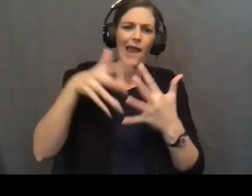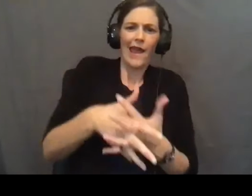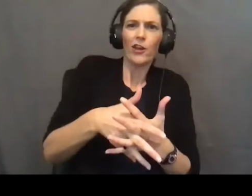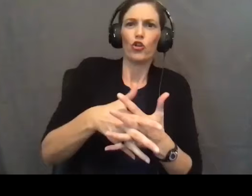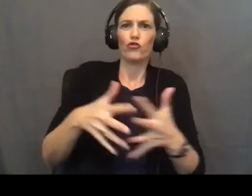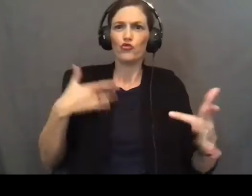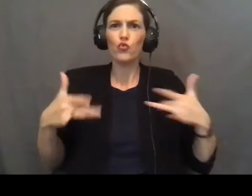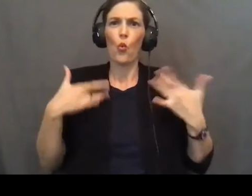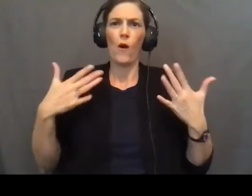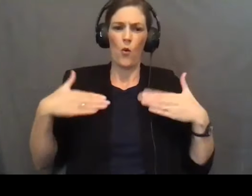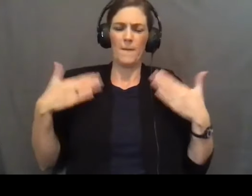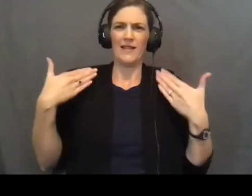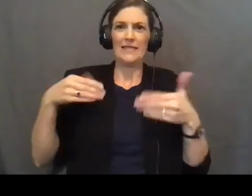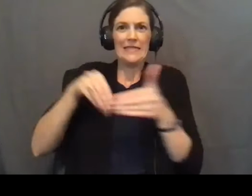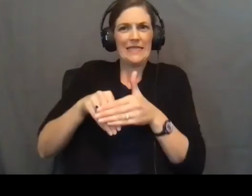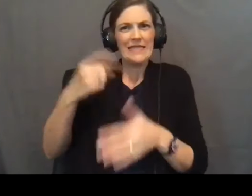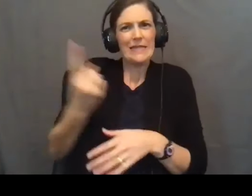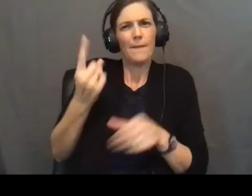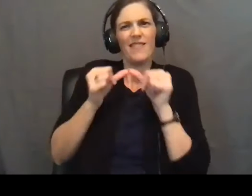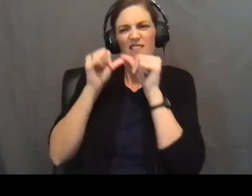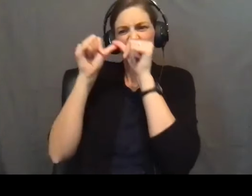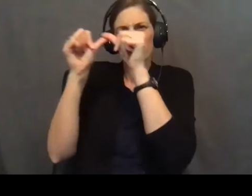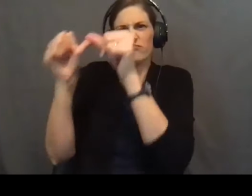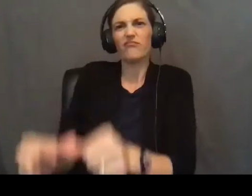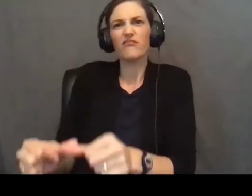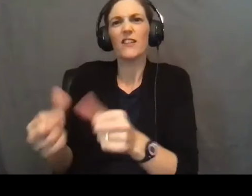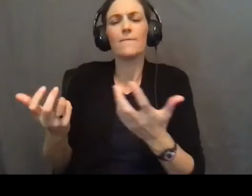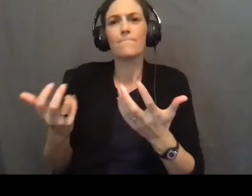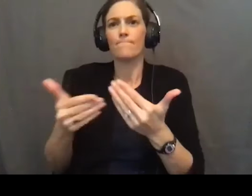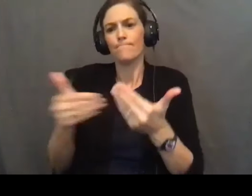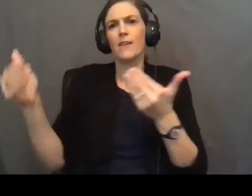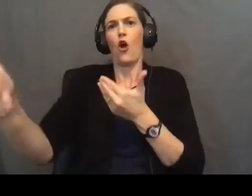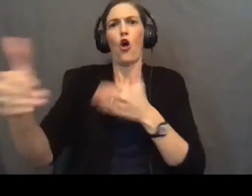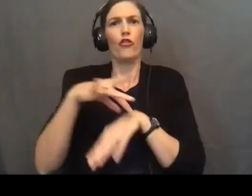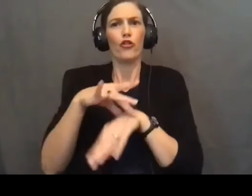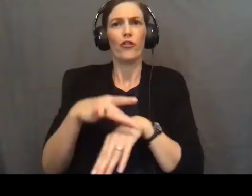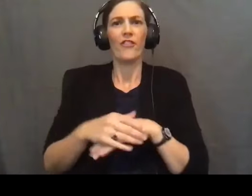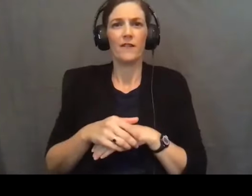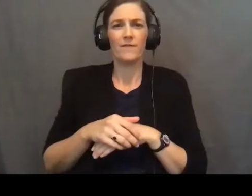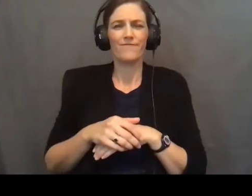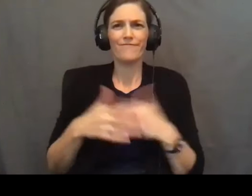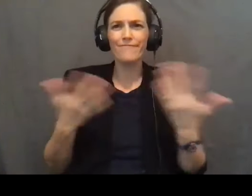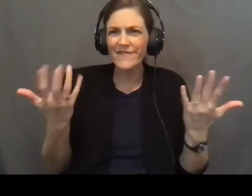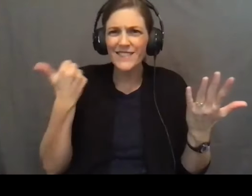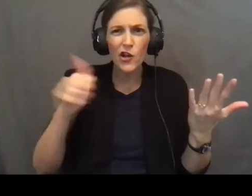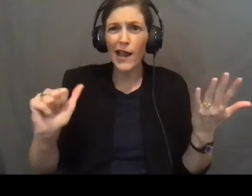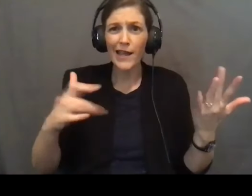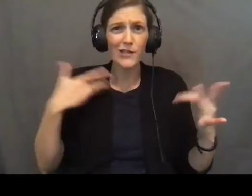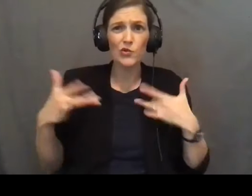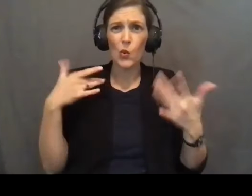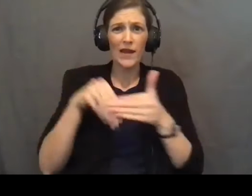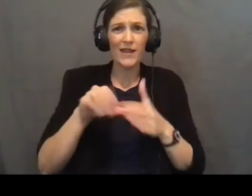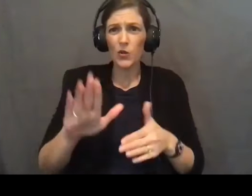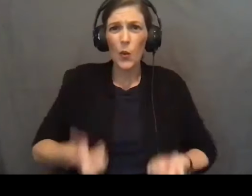happiness into something that's long lasting beyond this earth is, is there any joy in your life?